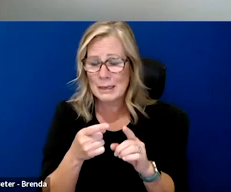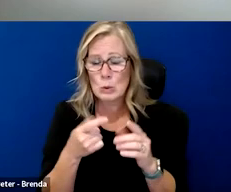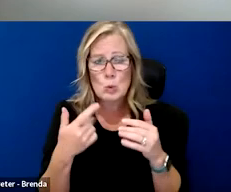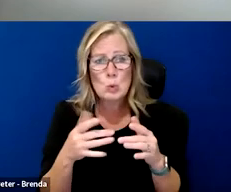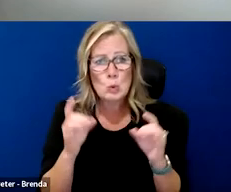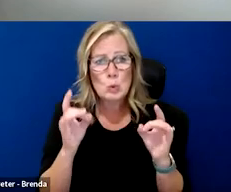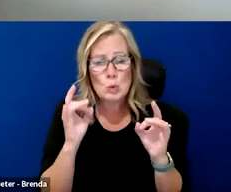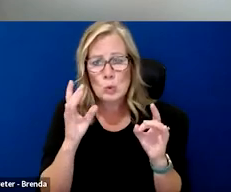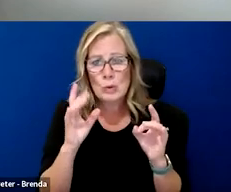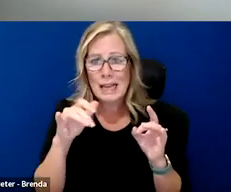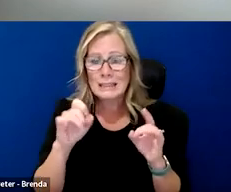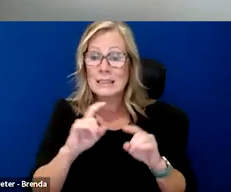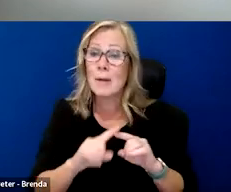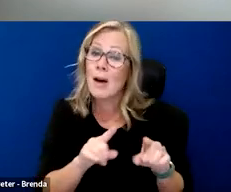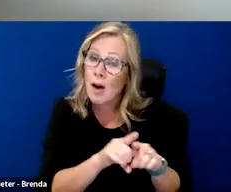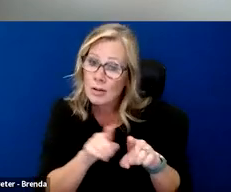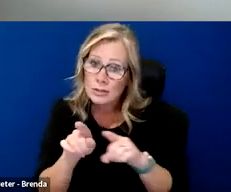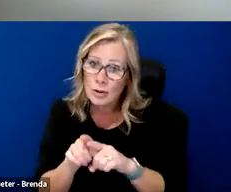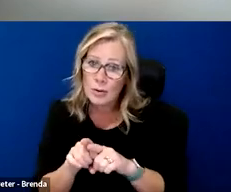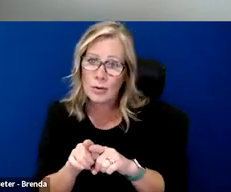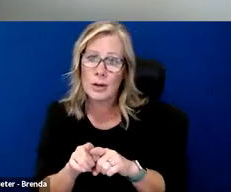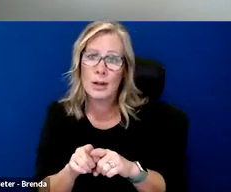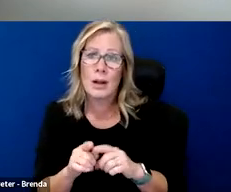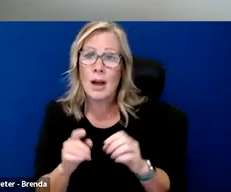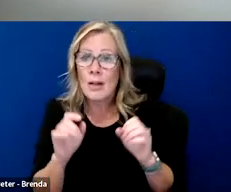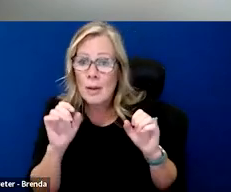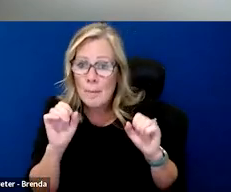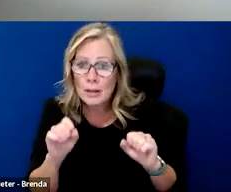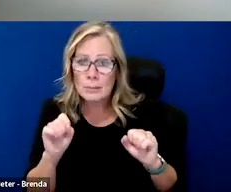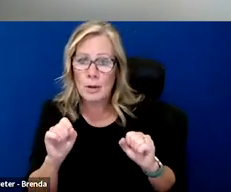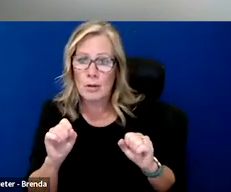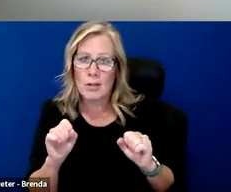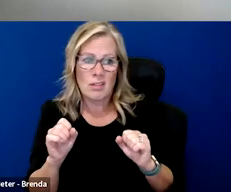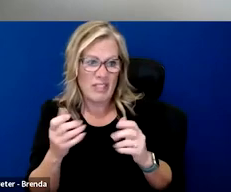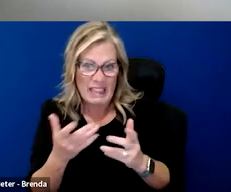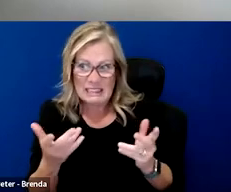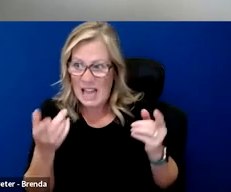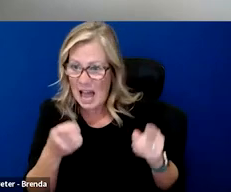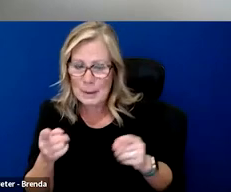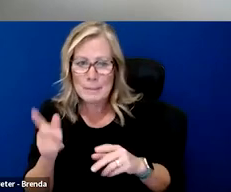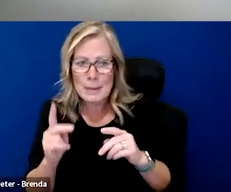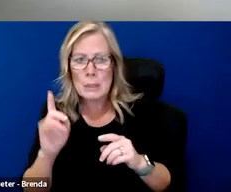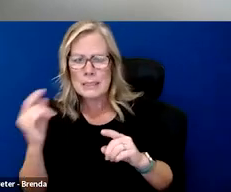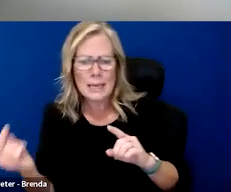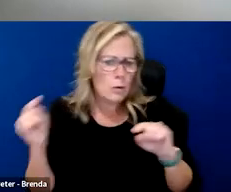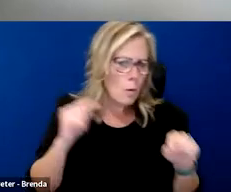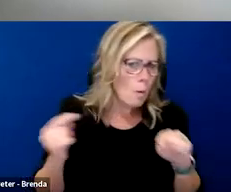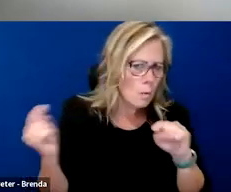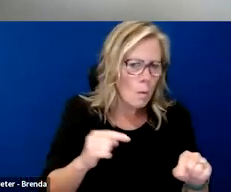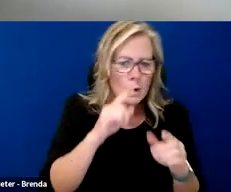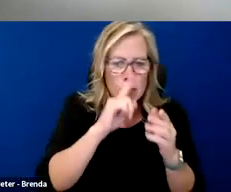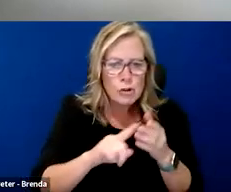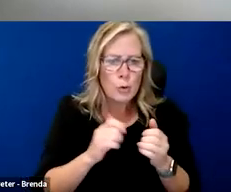the countless interventions and opportunities that were taken where people were checking on family members and